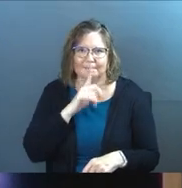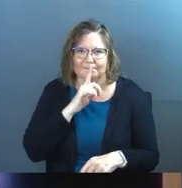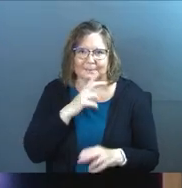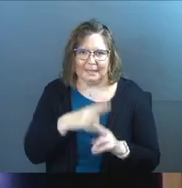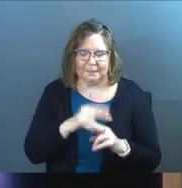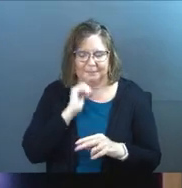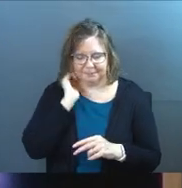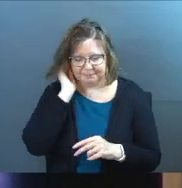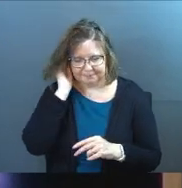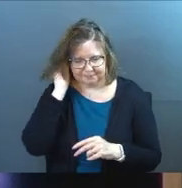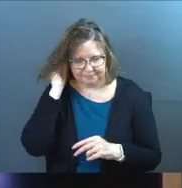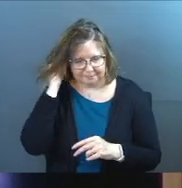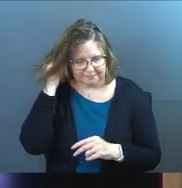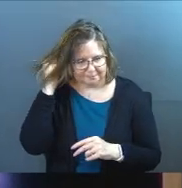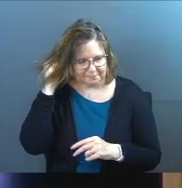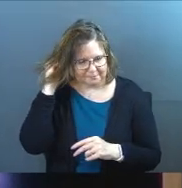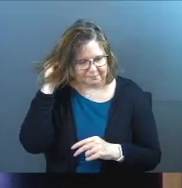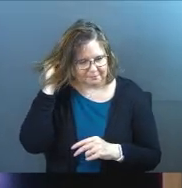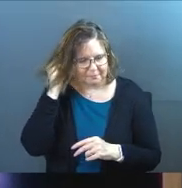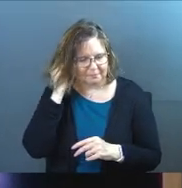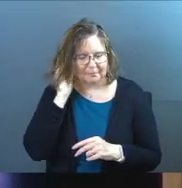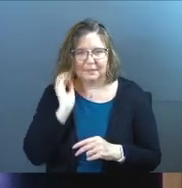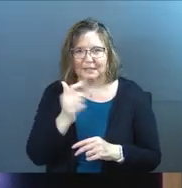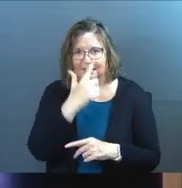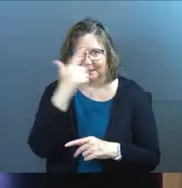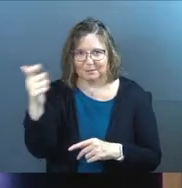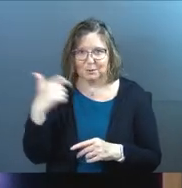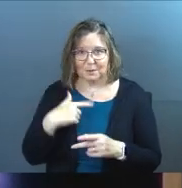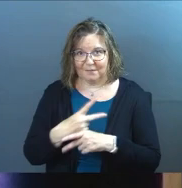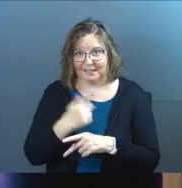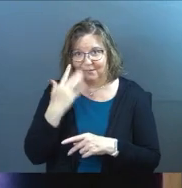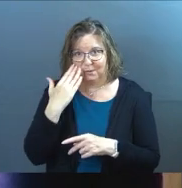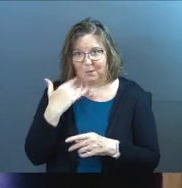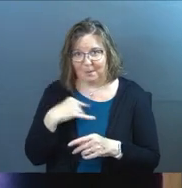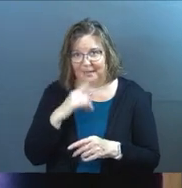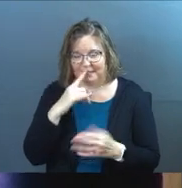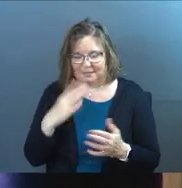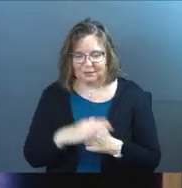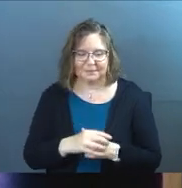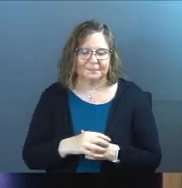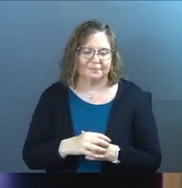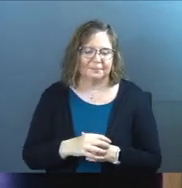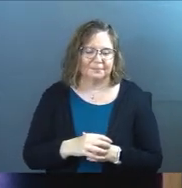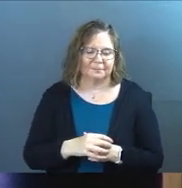not going to name my kids. It's up to you to figure them out if you know my kids here.